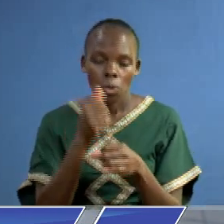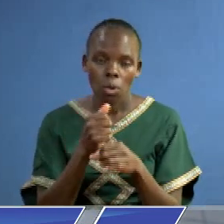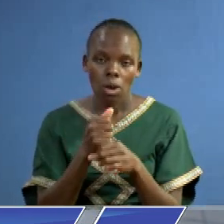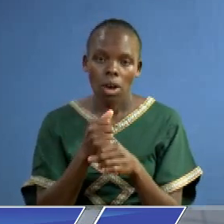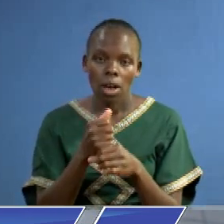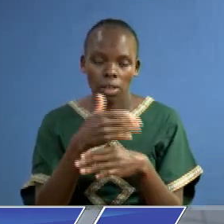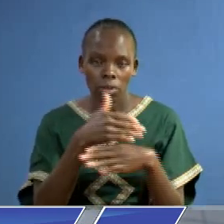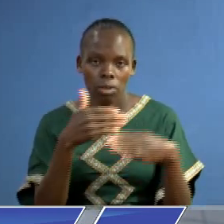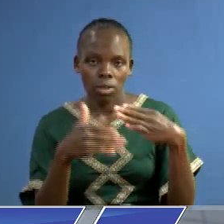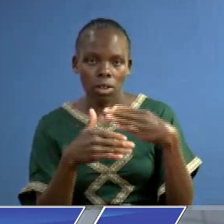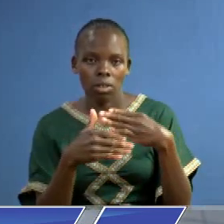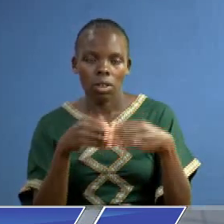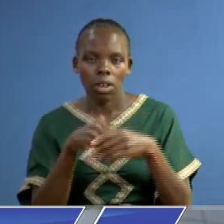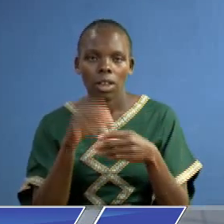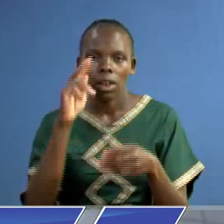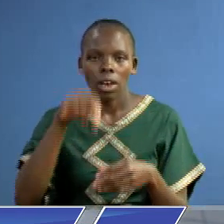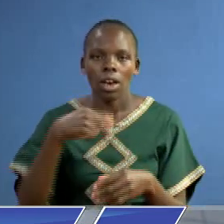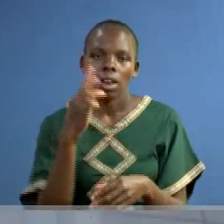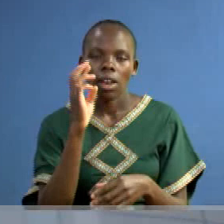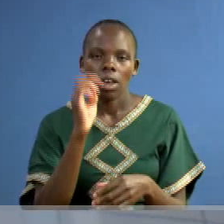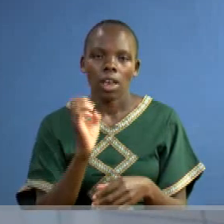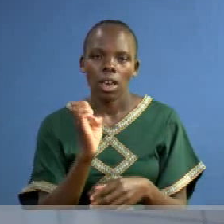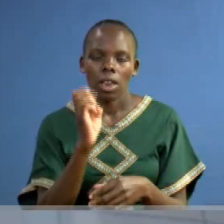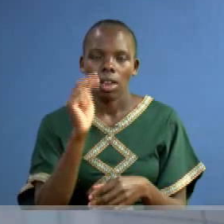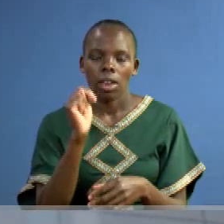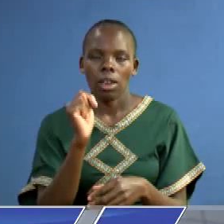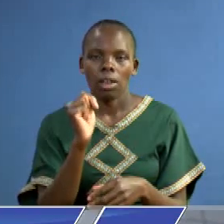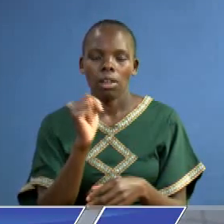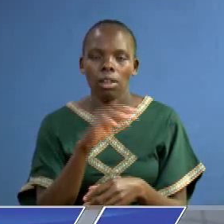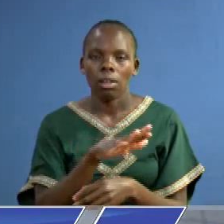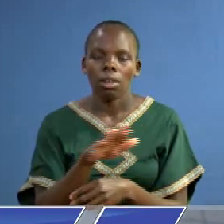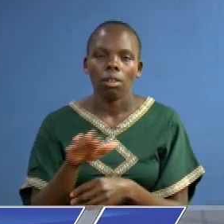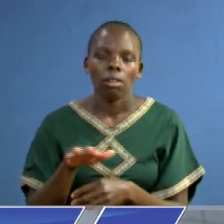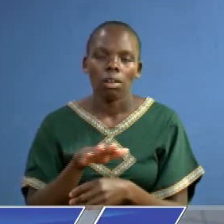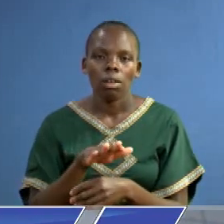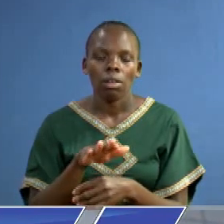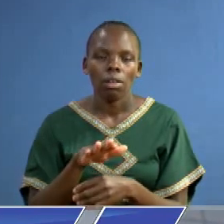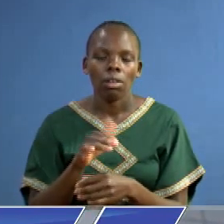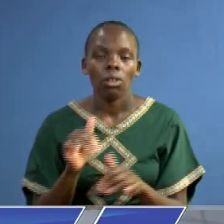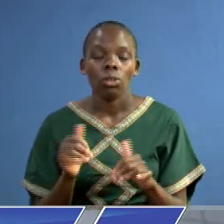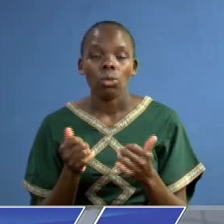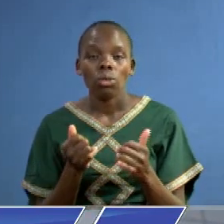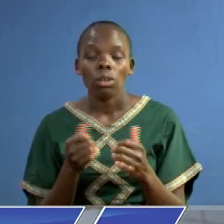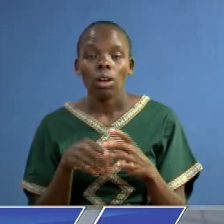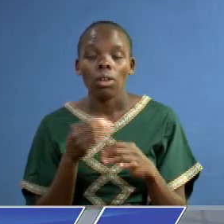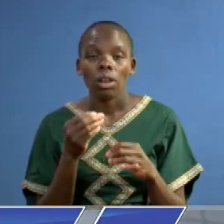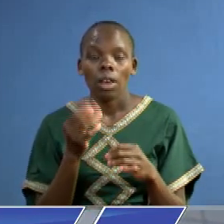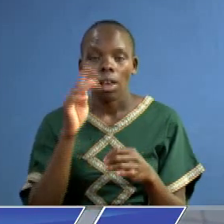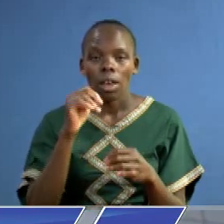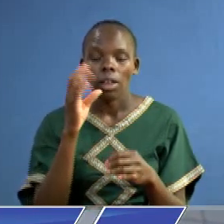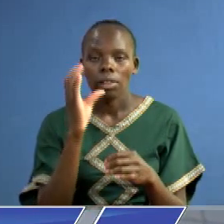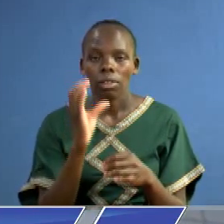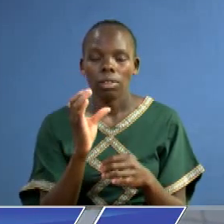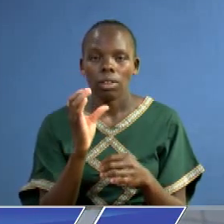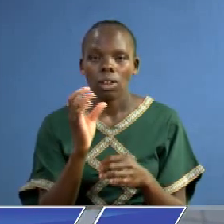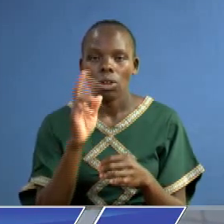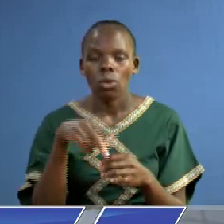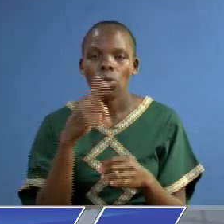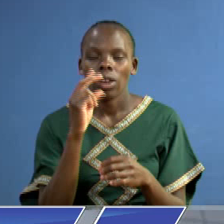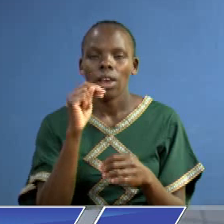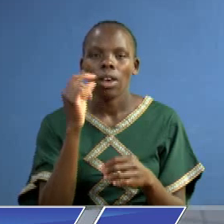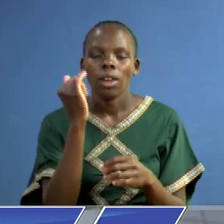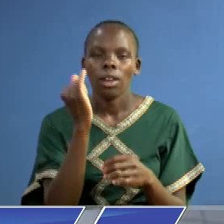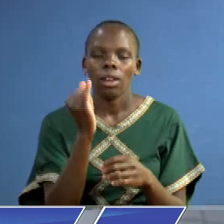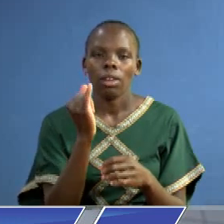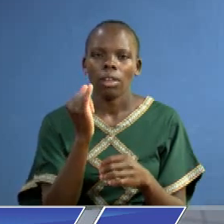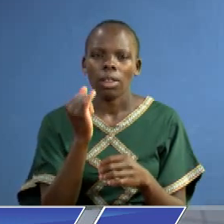at a construction site in Karen Estate. In a statement to news outlets, NC Chairman Kelvin Lunani said